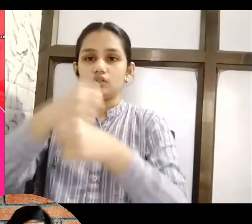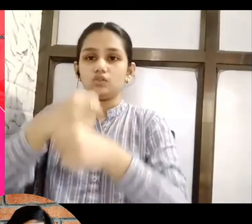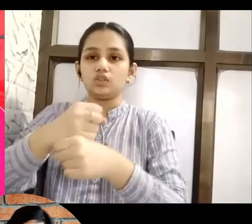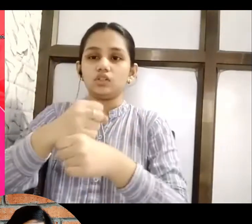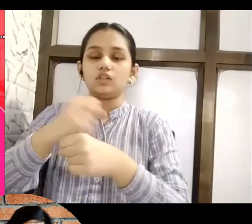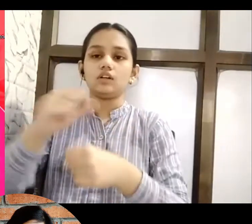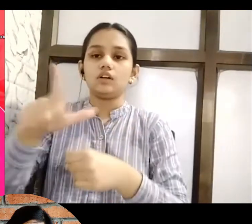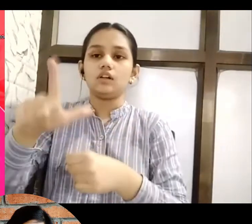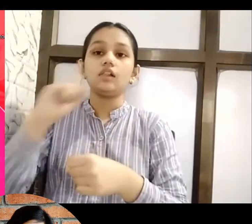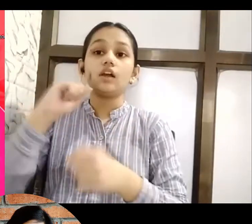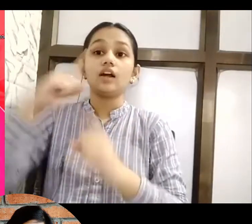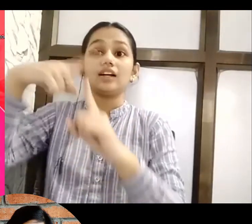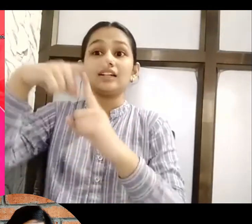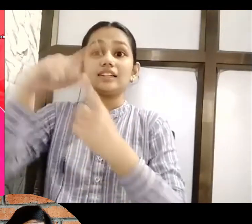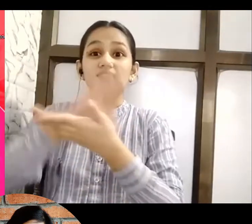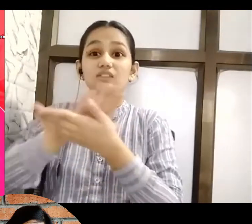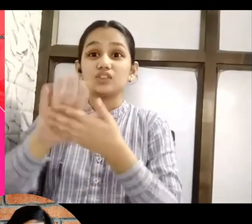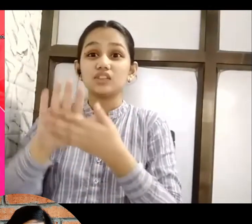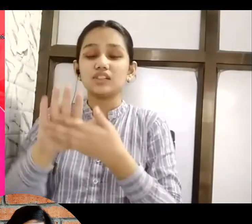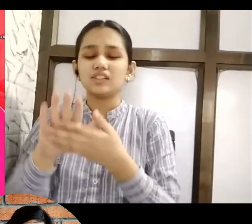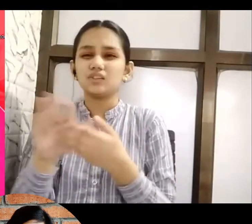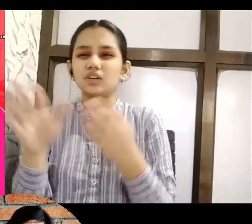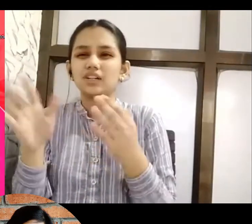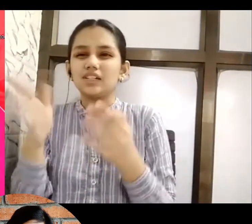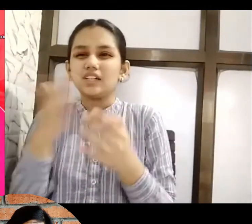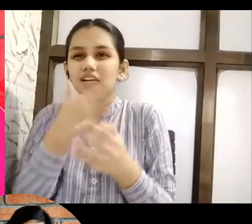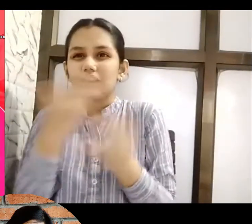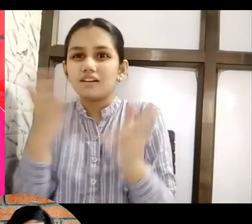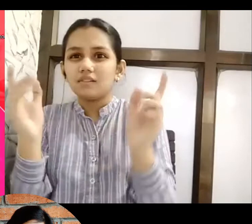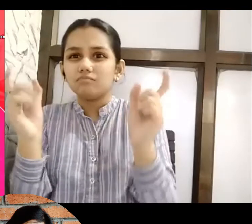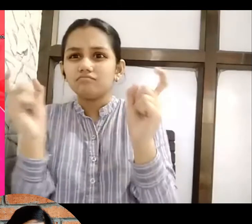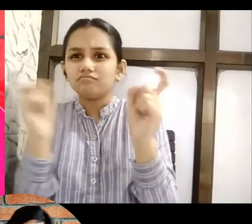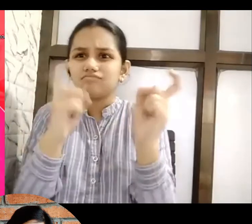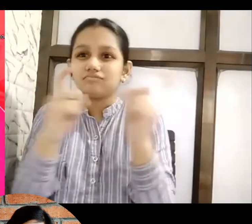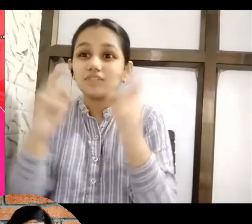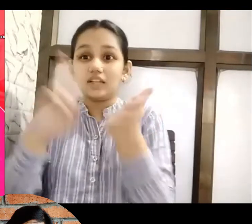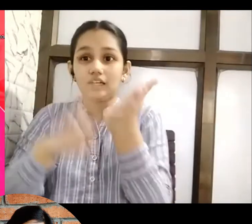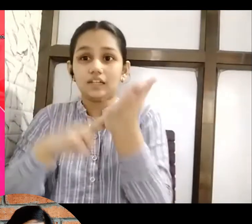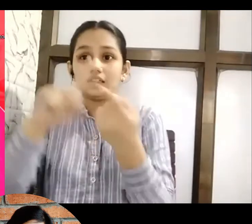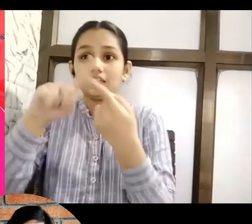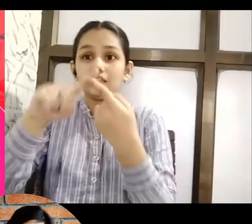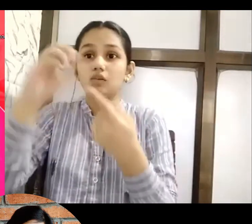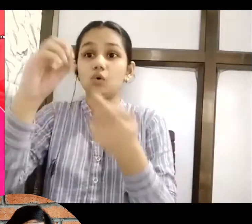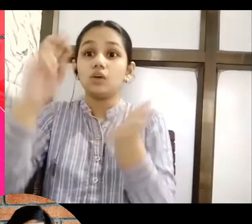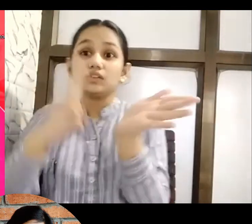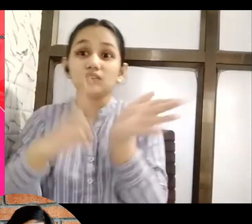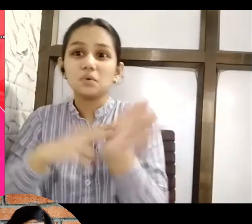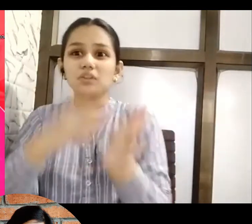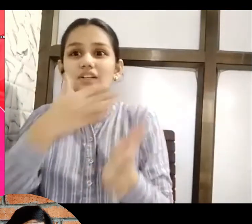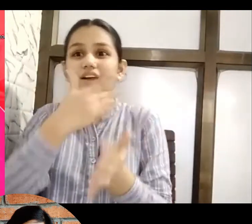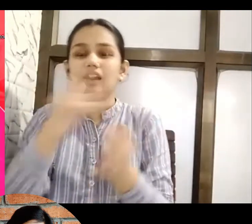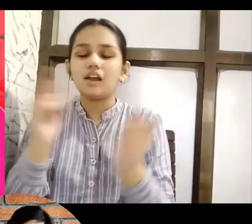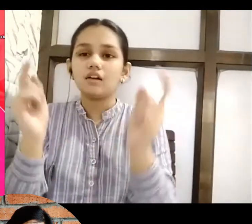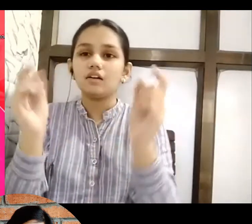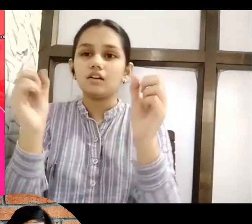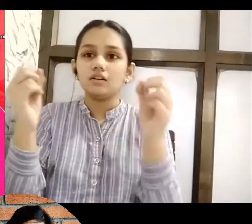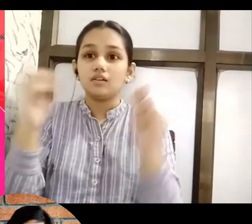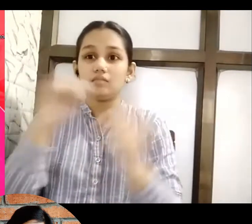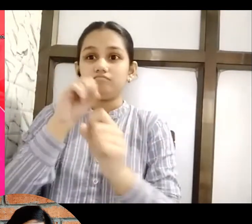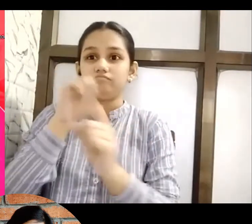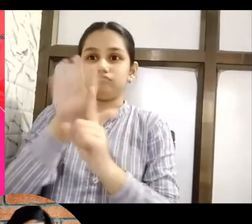the neon effect. It will give you a type of a neon effect. Right? Now I am coming to